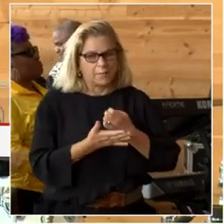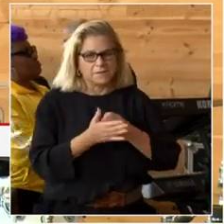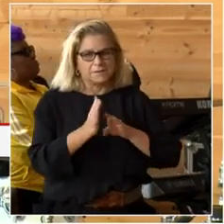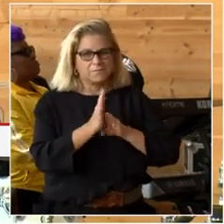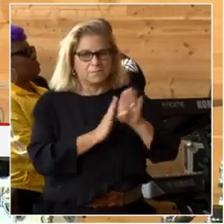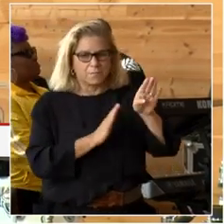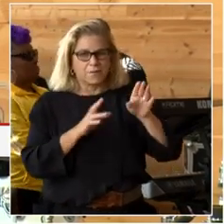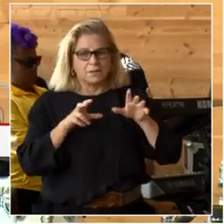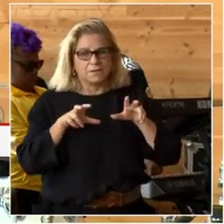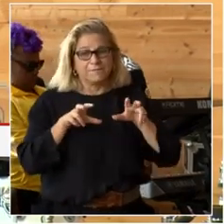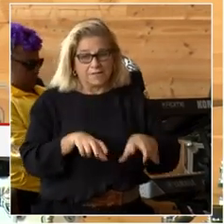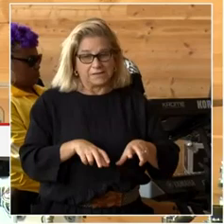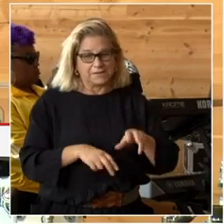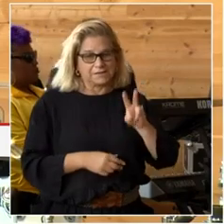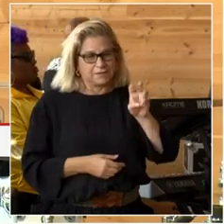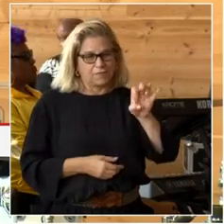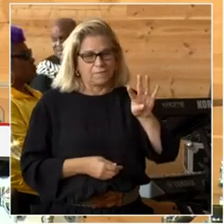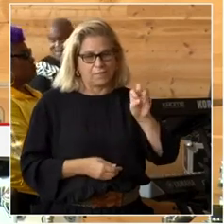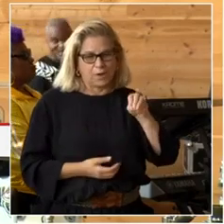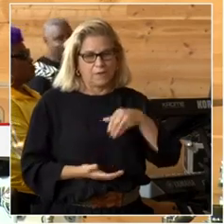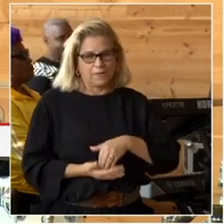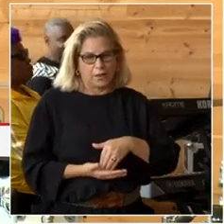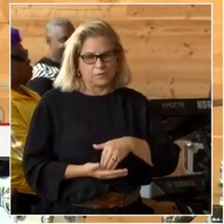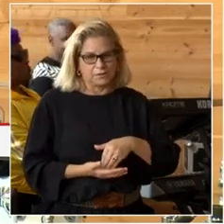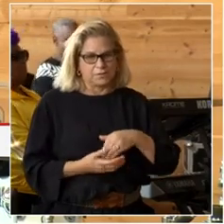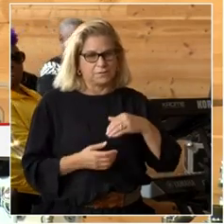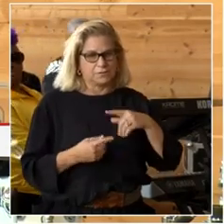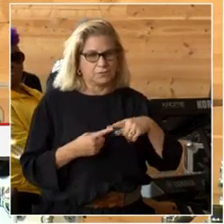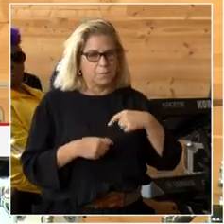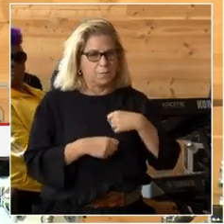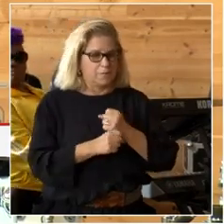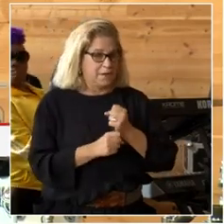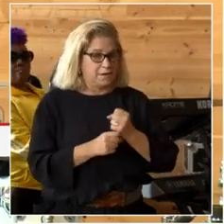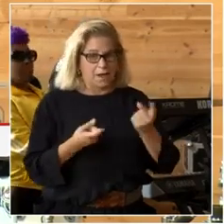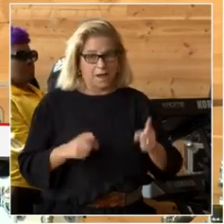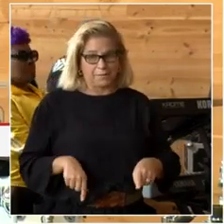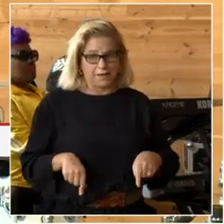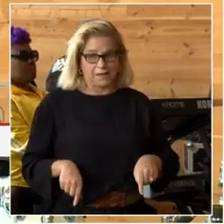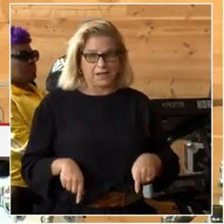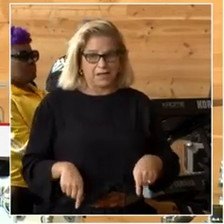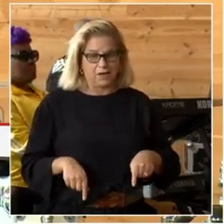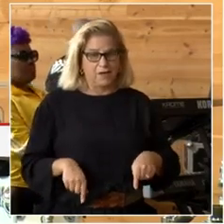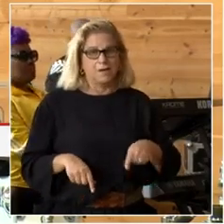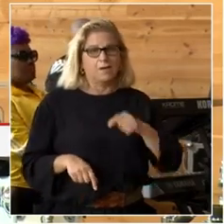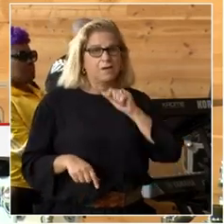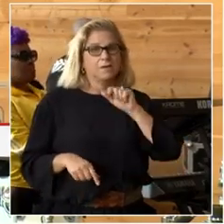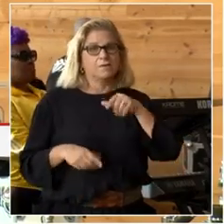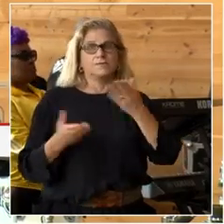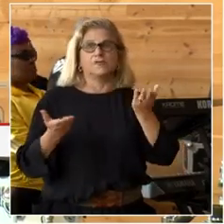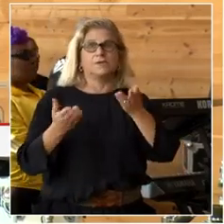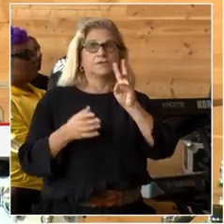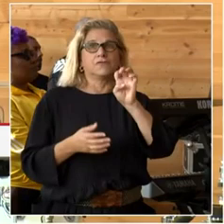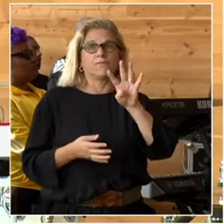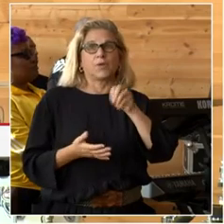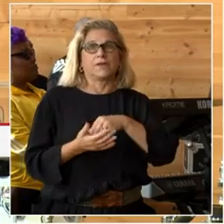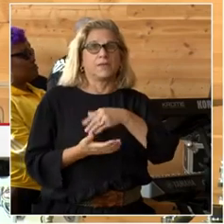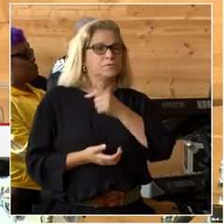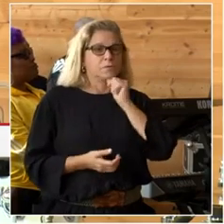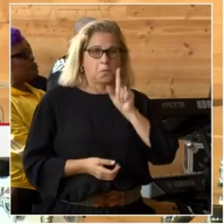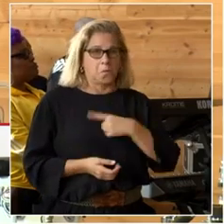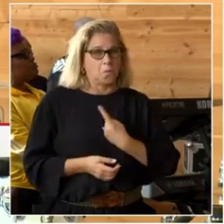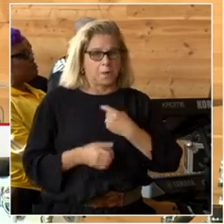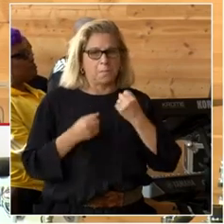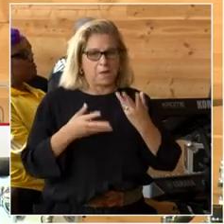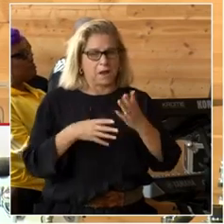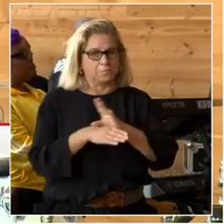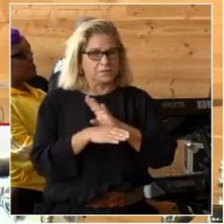$640,000 into a makerspace that's not only going to be helping my business, but it's also going to be helping other early stage businesses in the